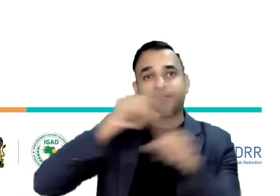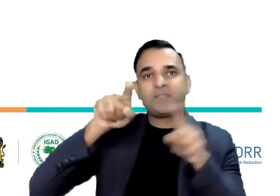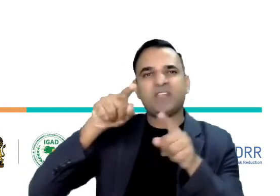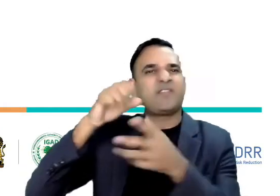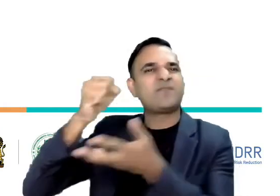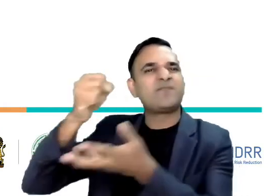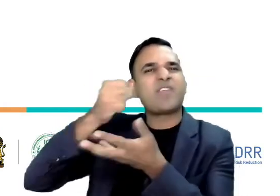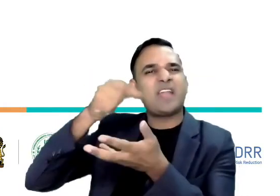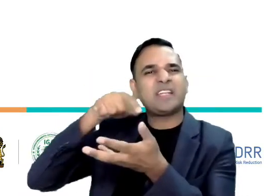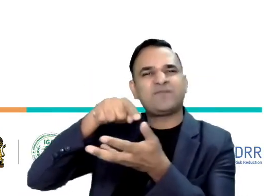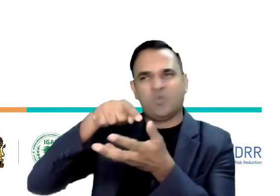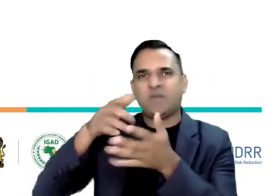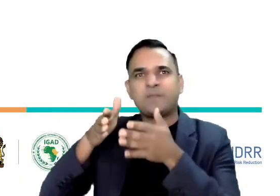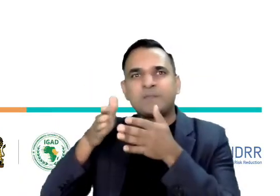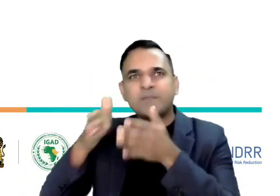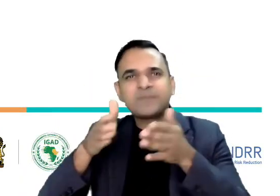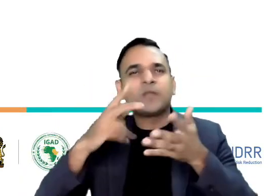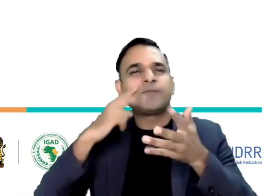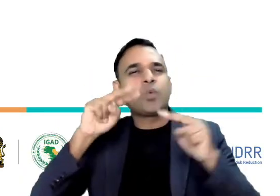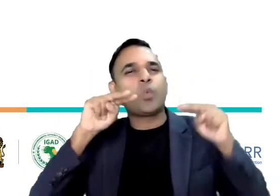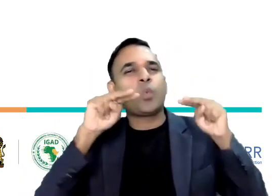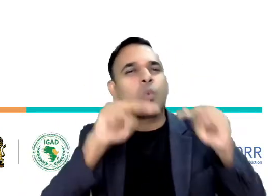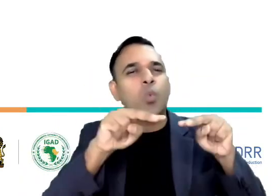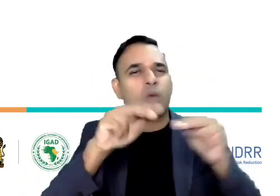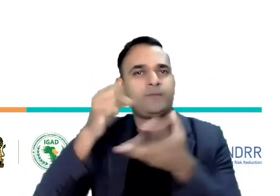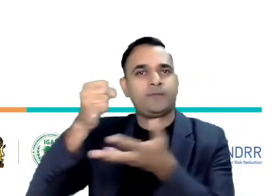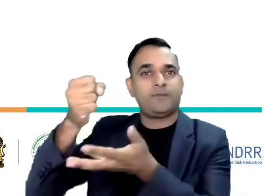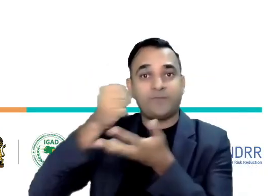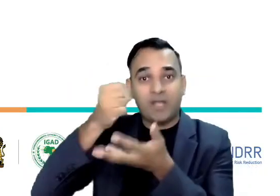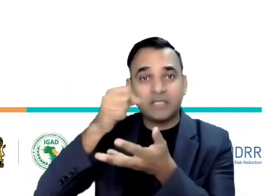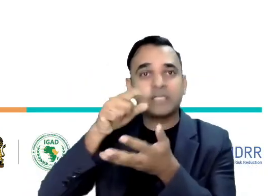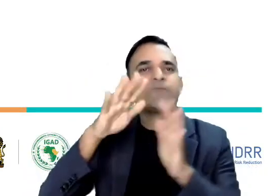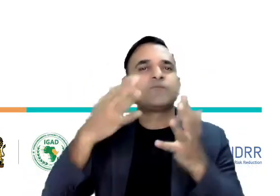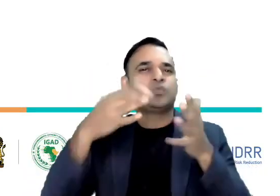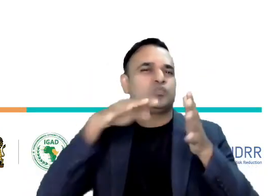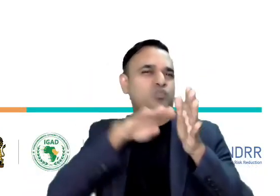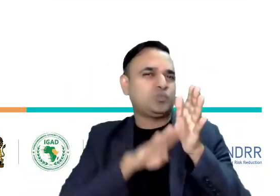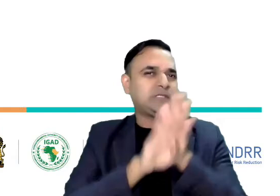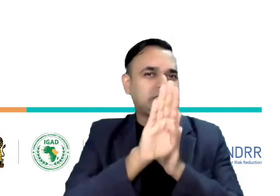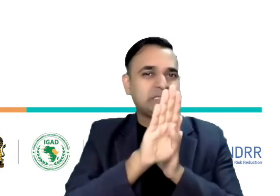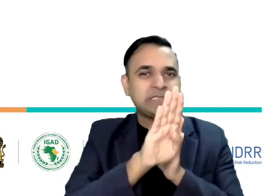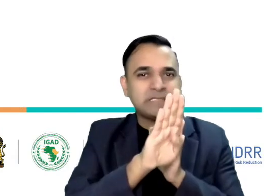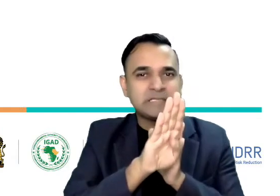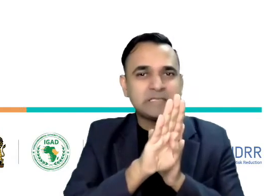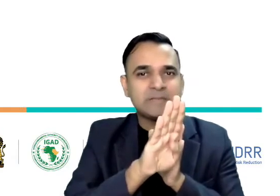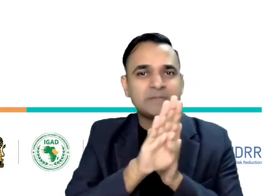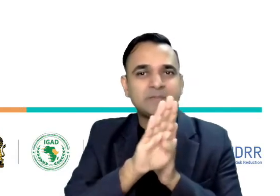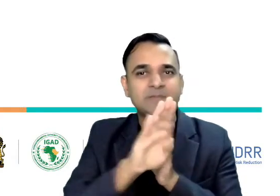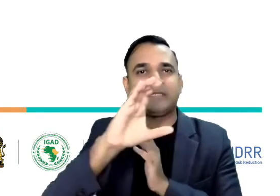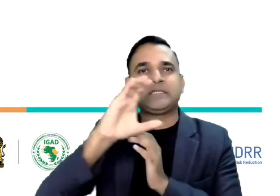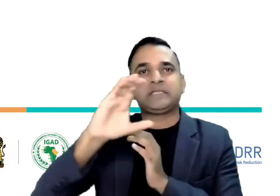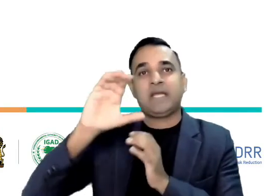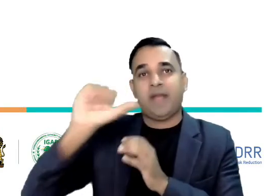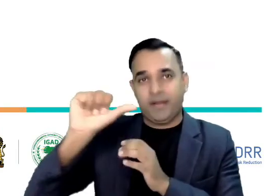and CCA and resilience. And 3rd, we are looking at multi-sectoral domestic financing.